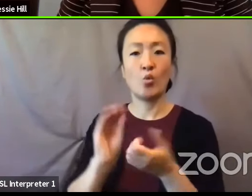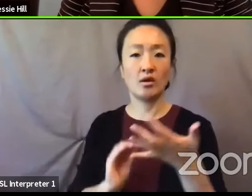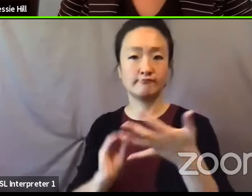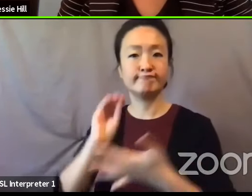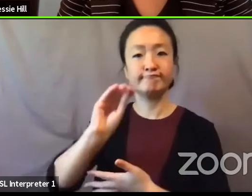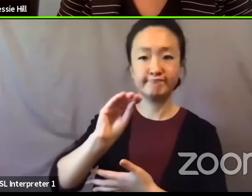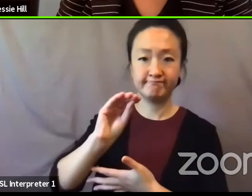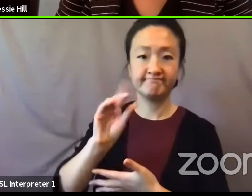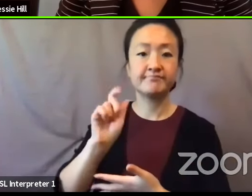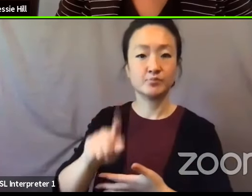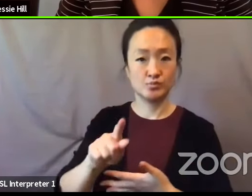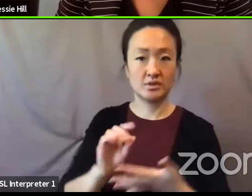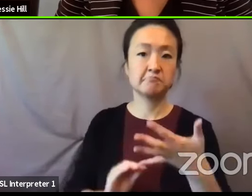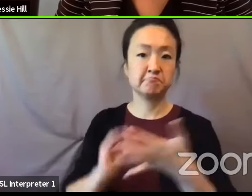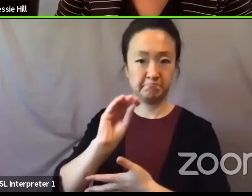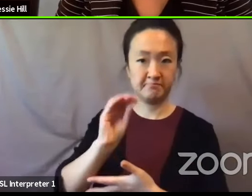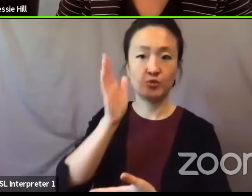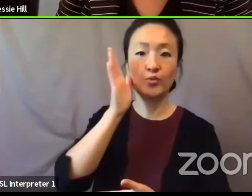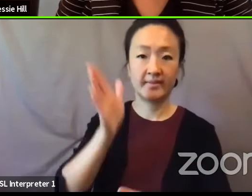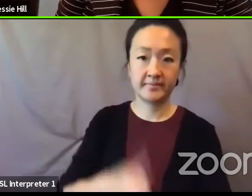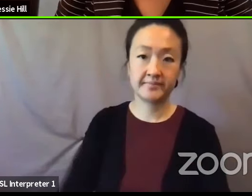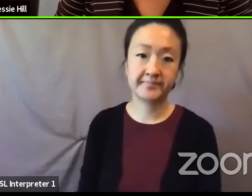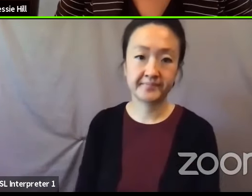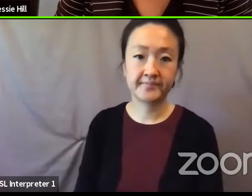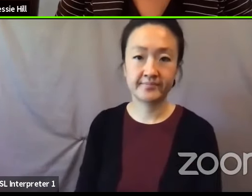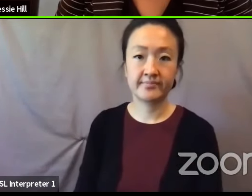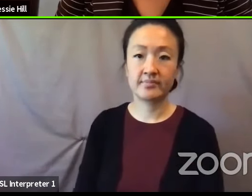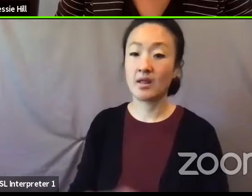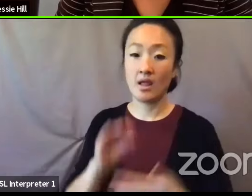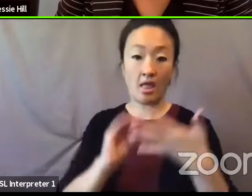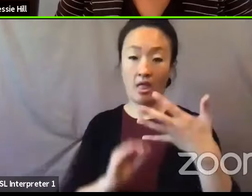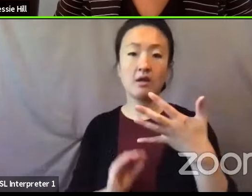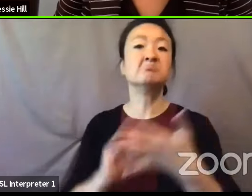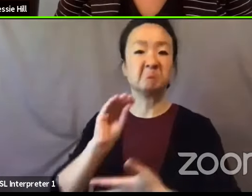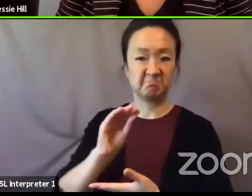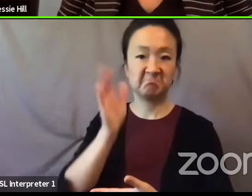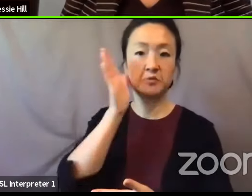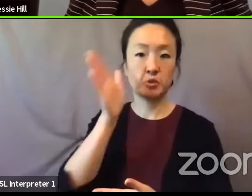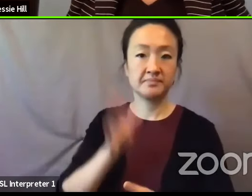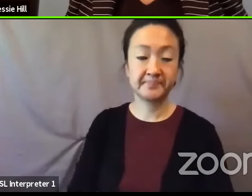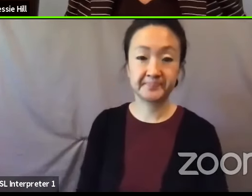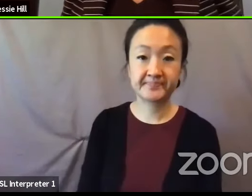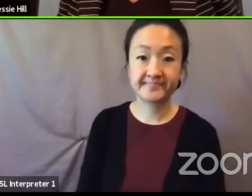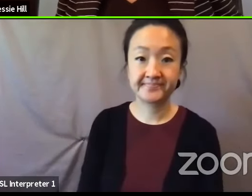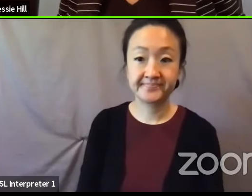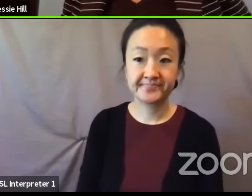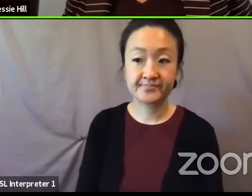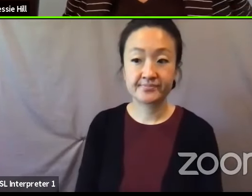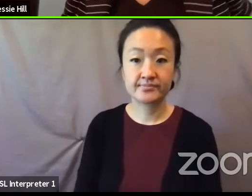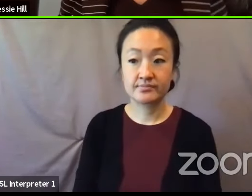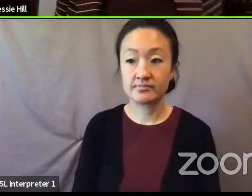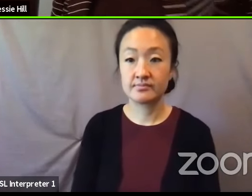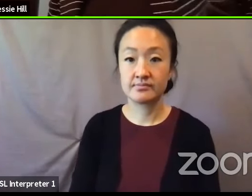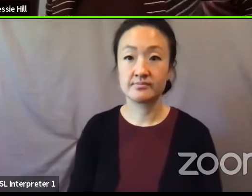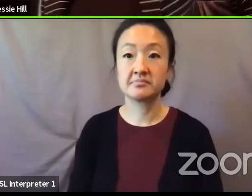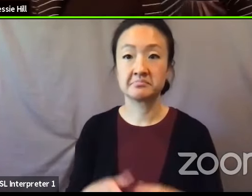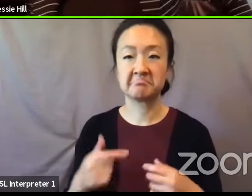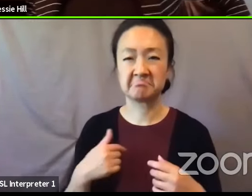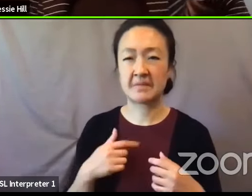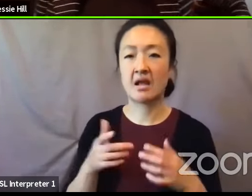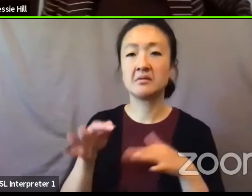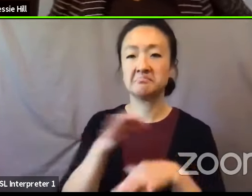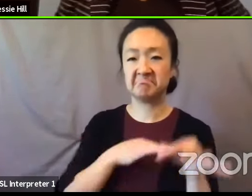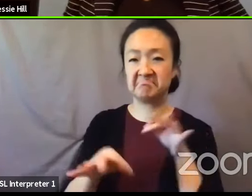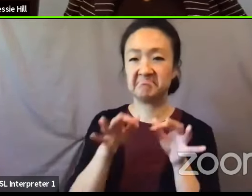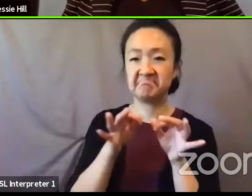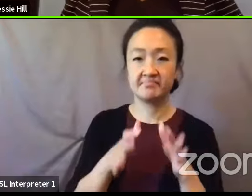question up in the order. Okay, So I want to kind of start with sort of a